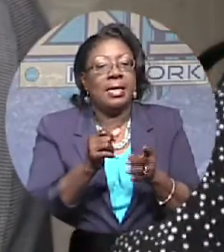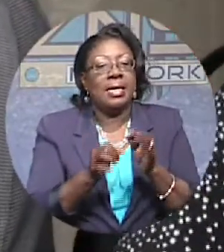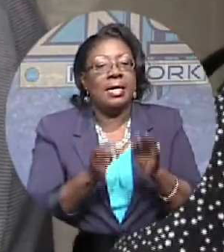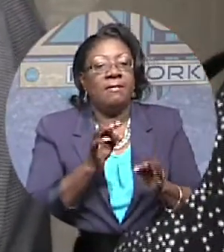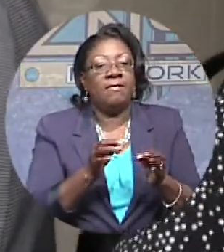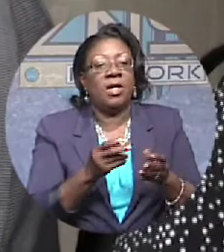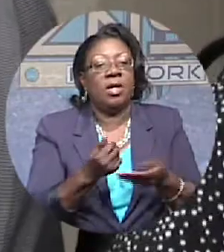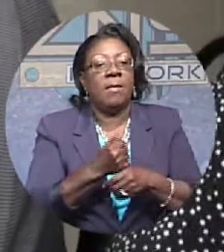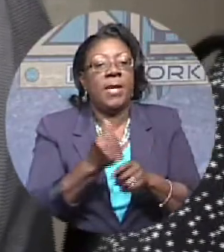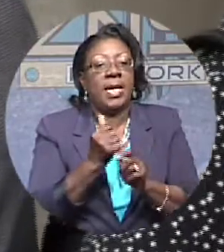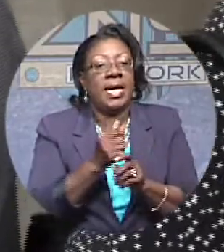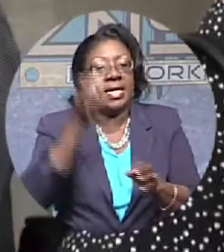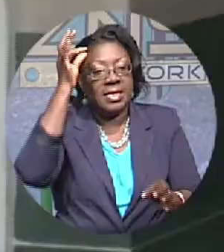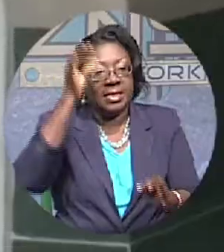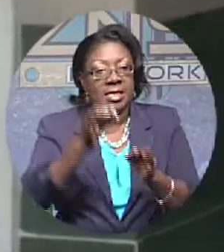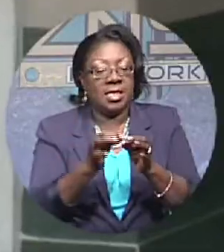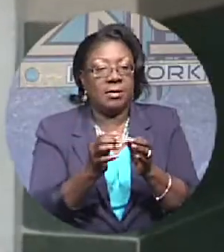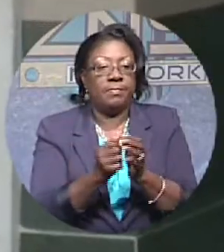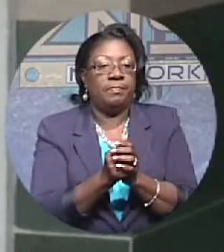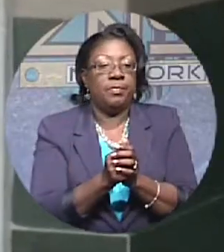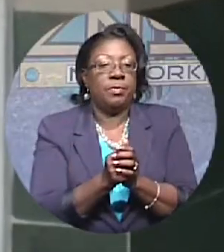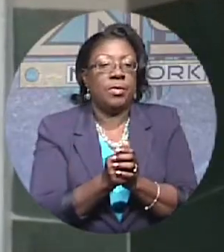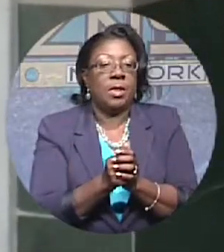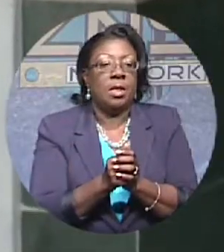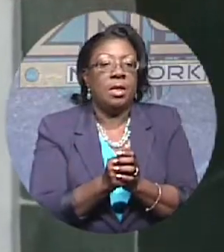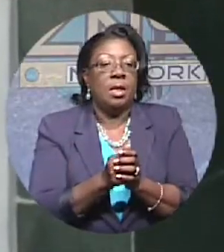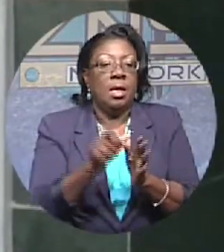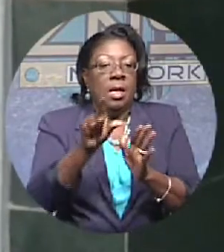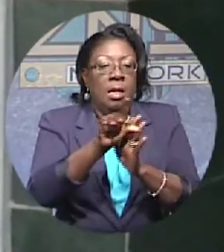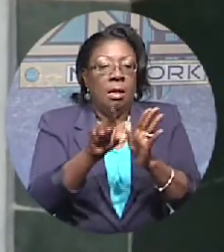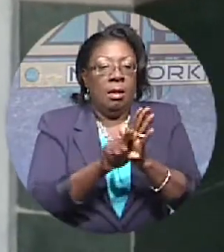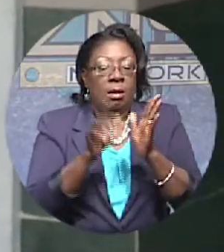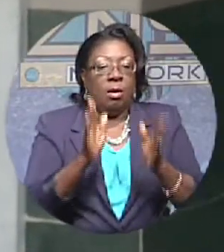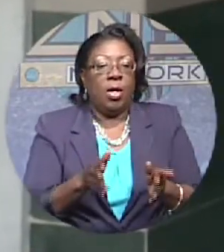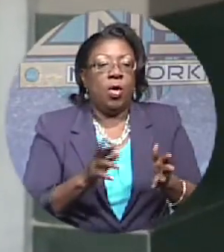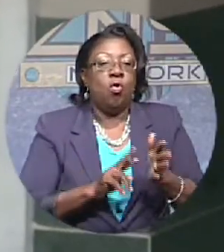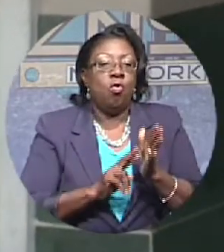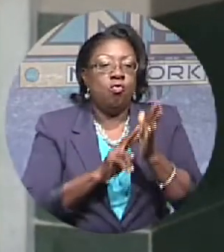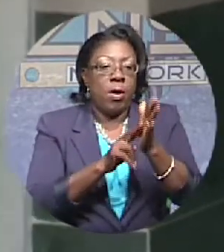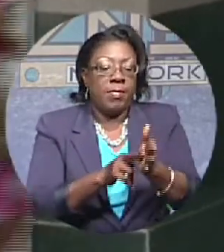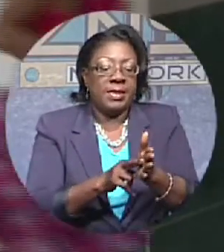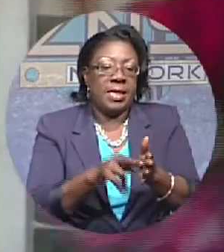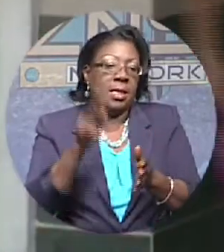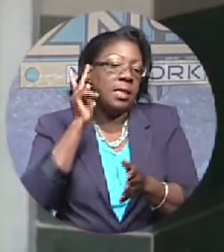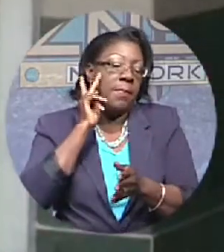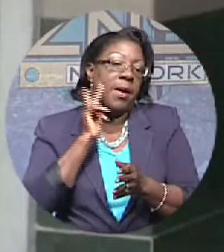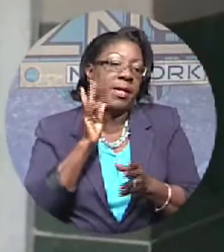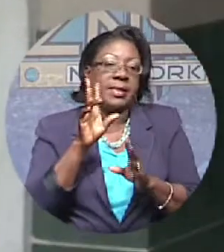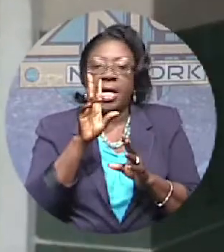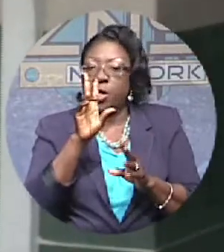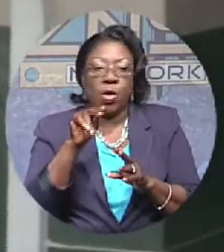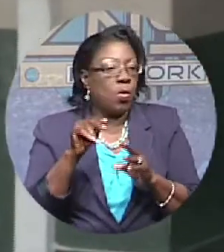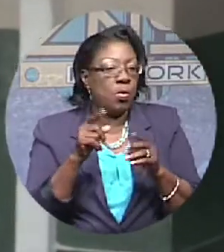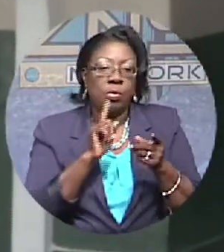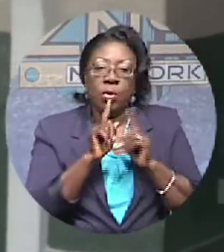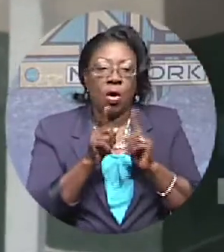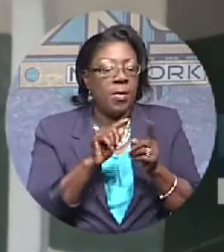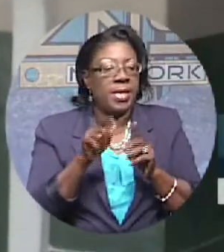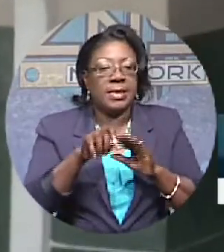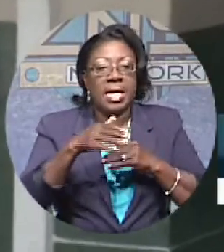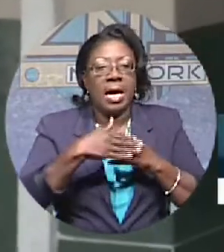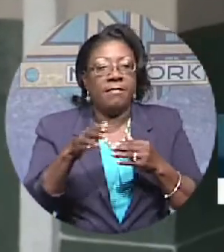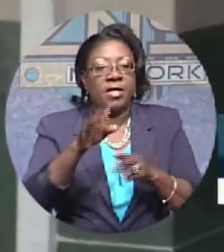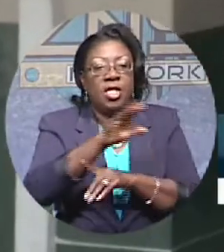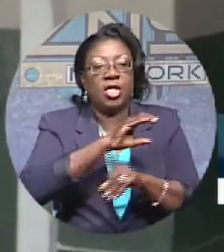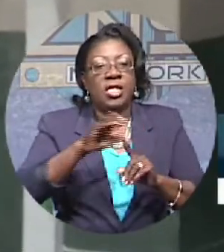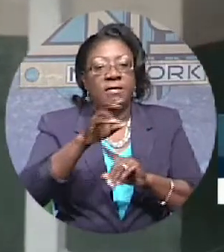make any decisions as a result of this ruling. Now, attorney Christina Galanos, who represented the parents, had no comment following the Chief Justice's